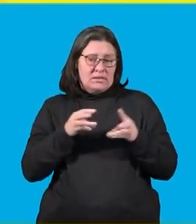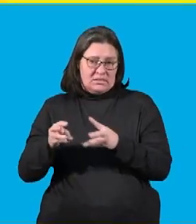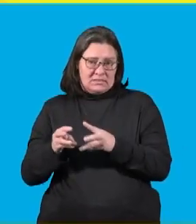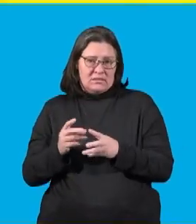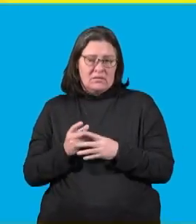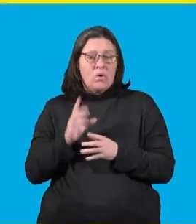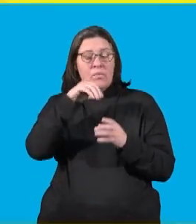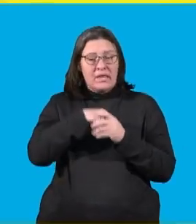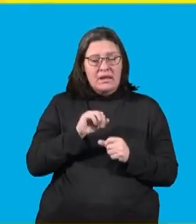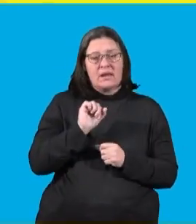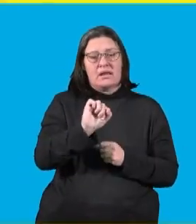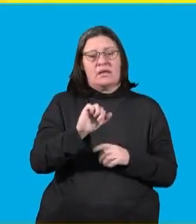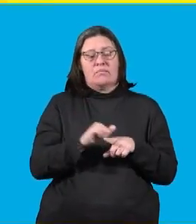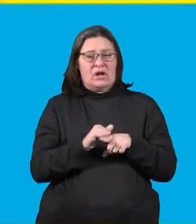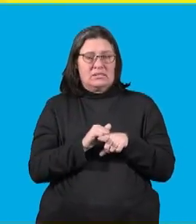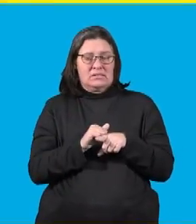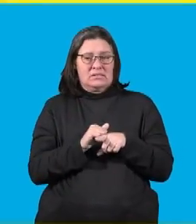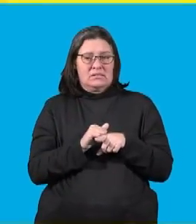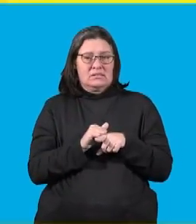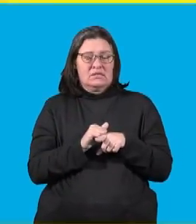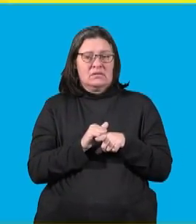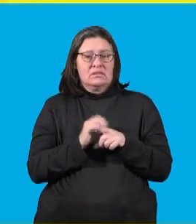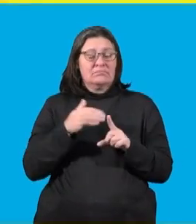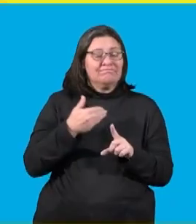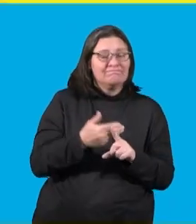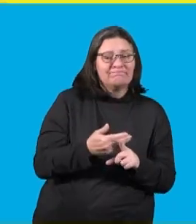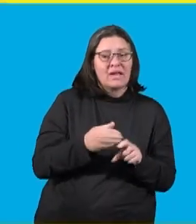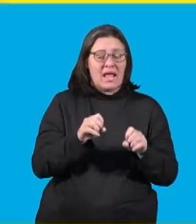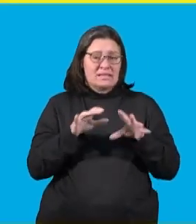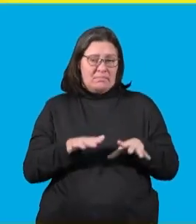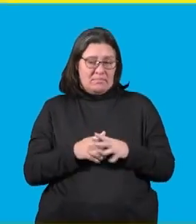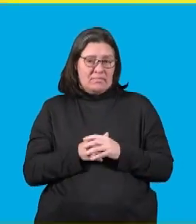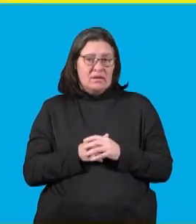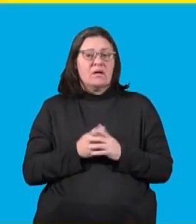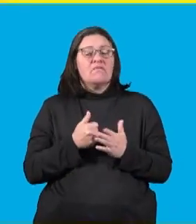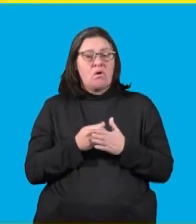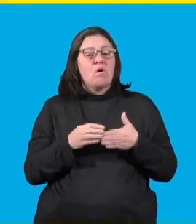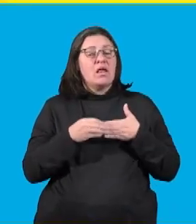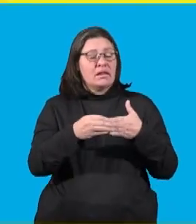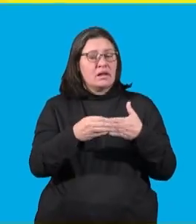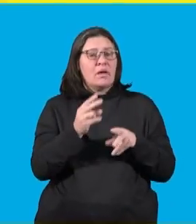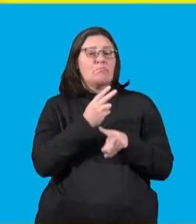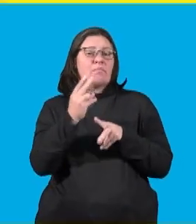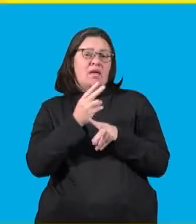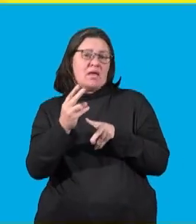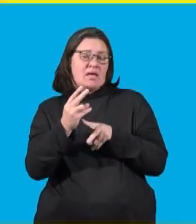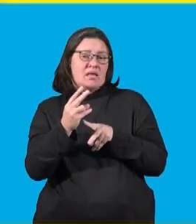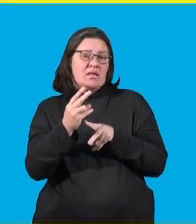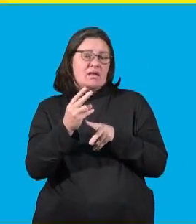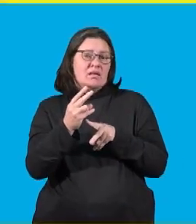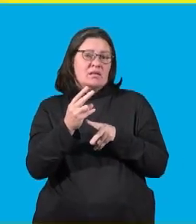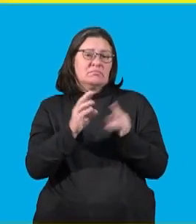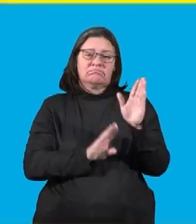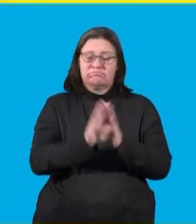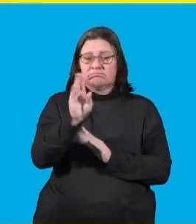learning methods in your practice leading up to the exam and leading up to preparing